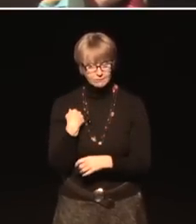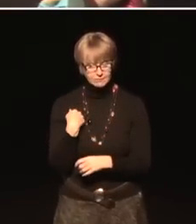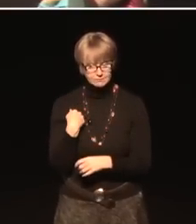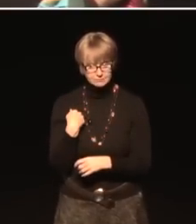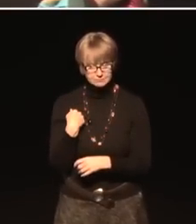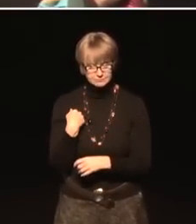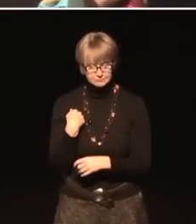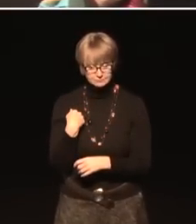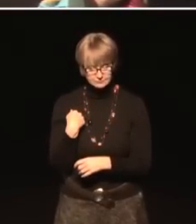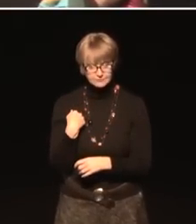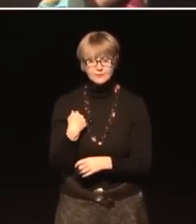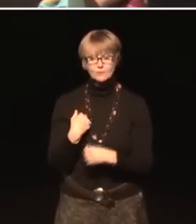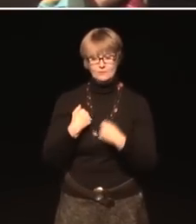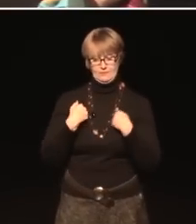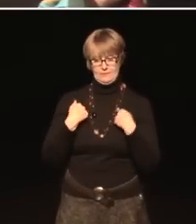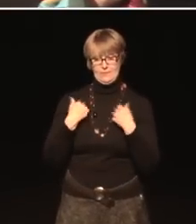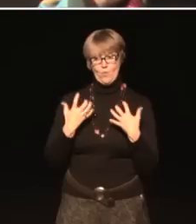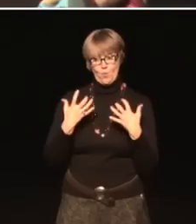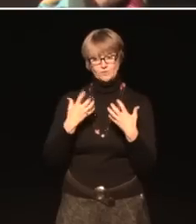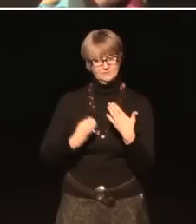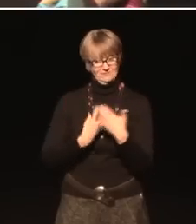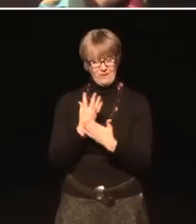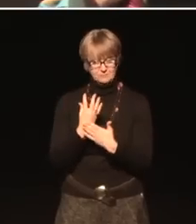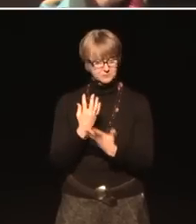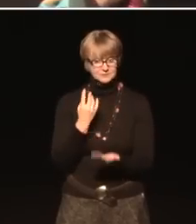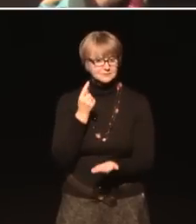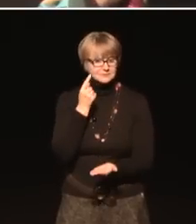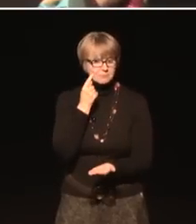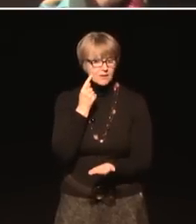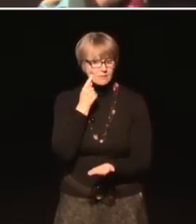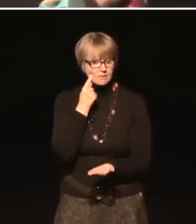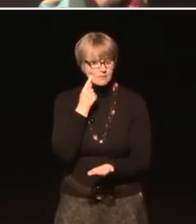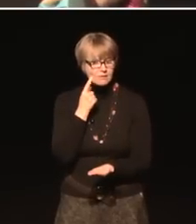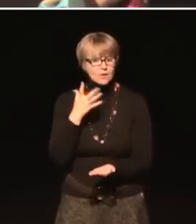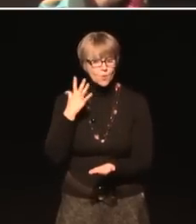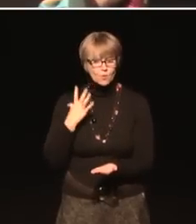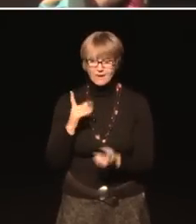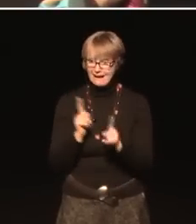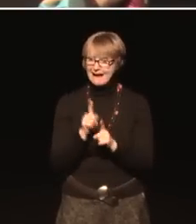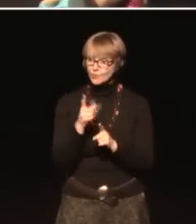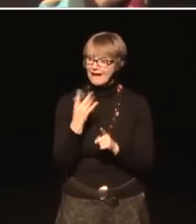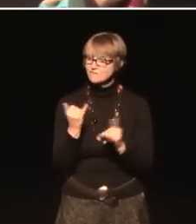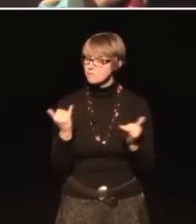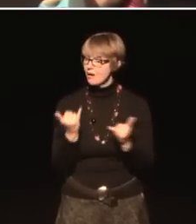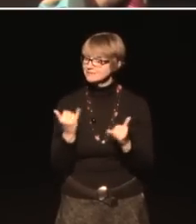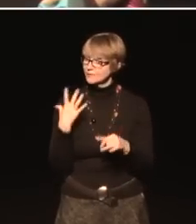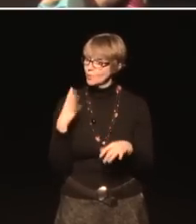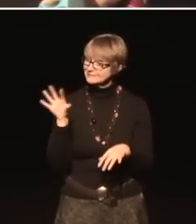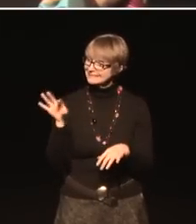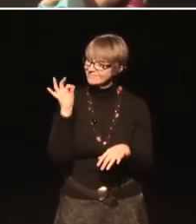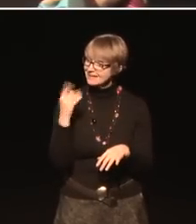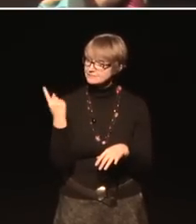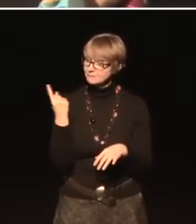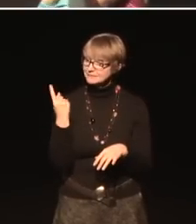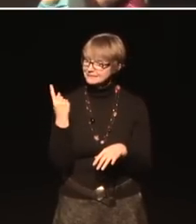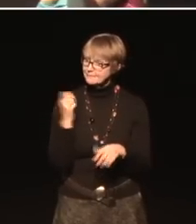so our audience development is quite straightforward, actually. If you want someone to come to your party, it's probably a good idea to go and